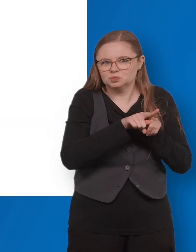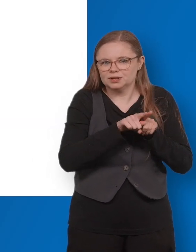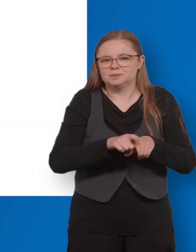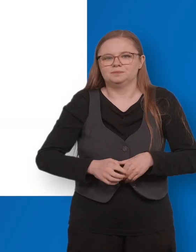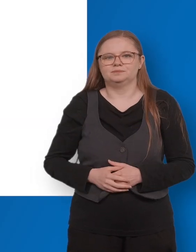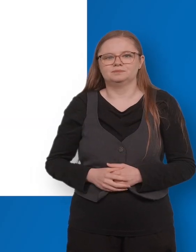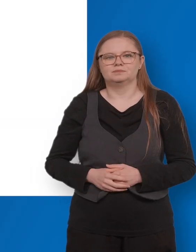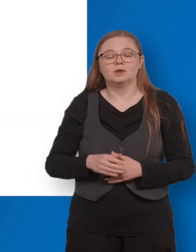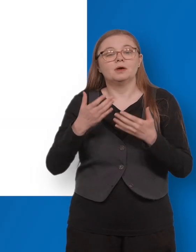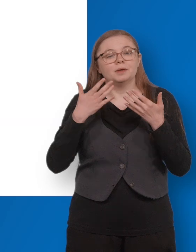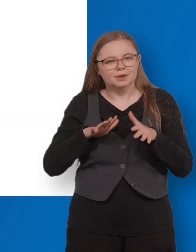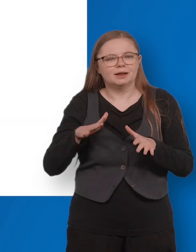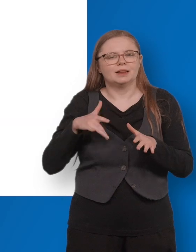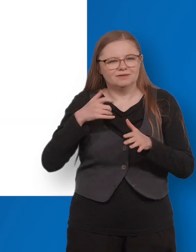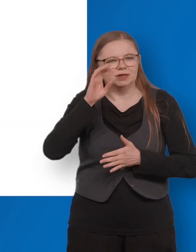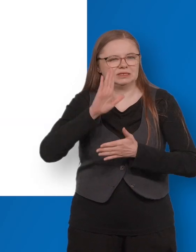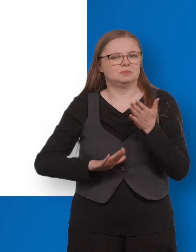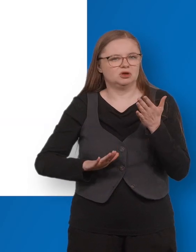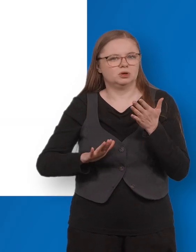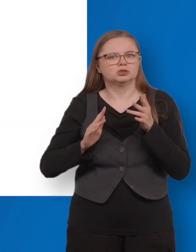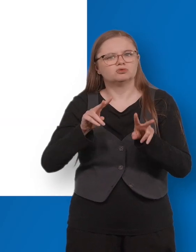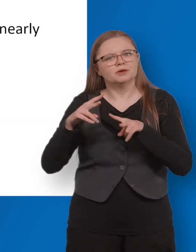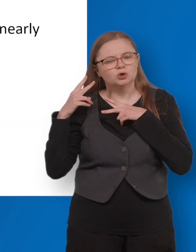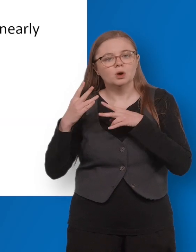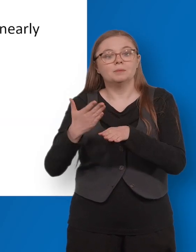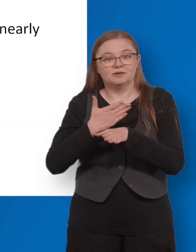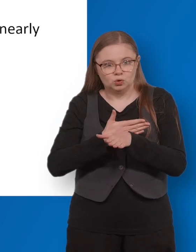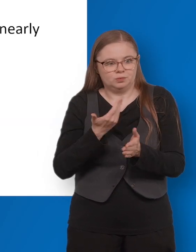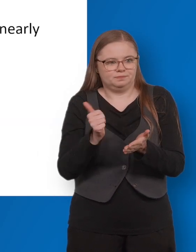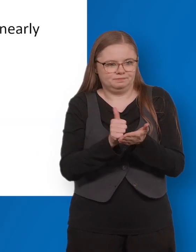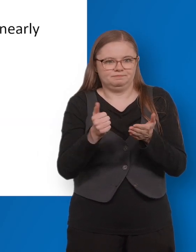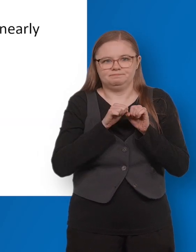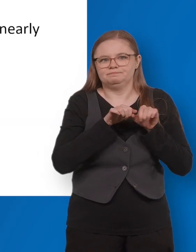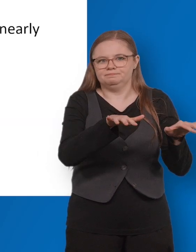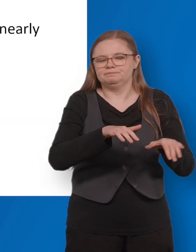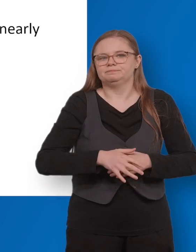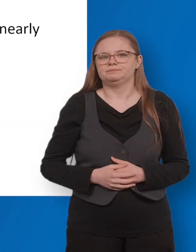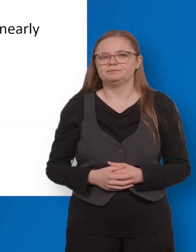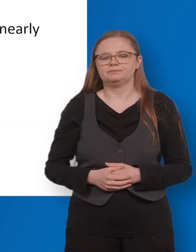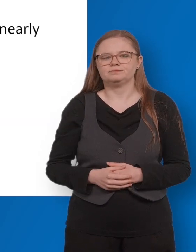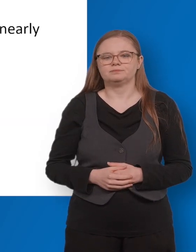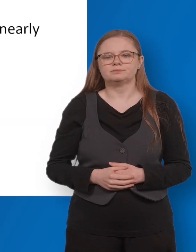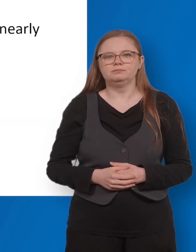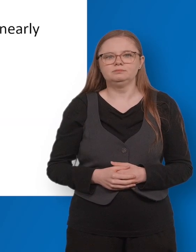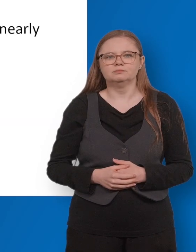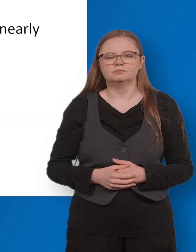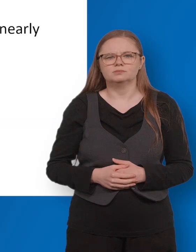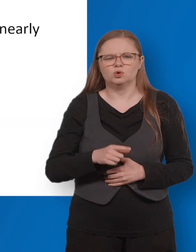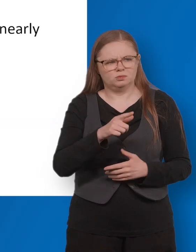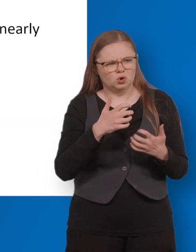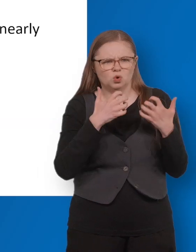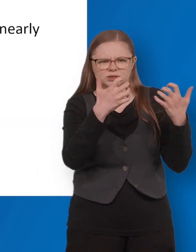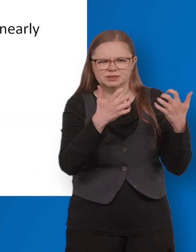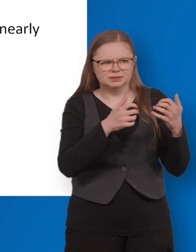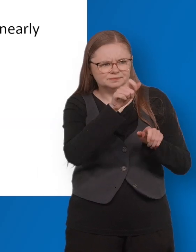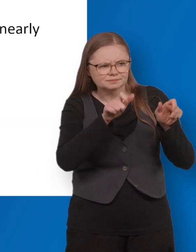the publication of the output. What we learned about our audience in the consultations